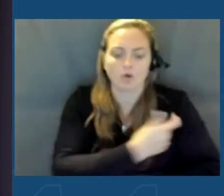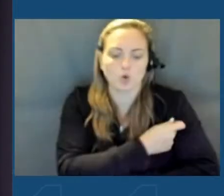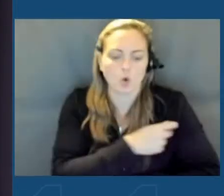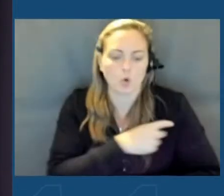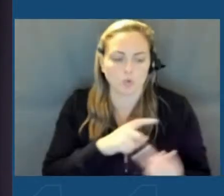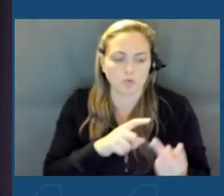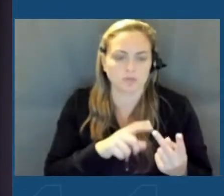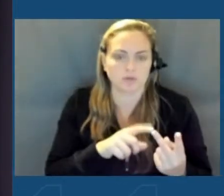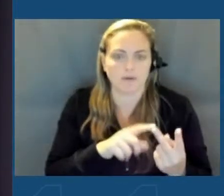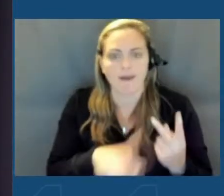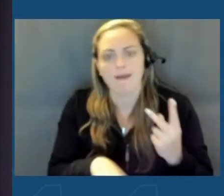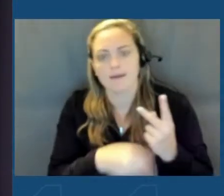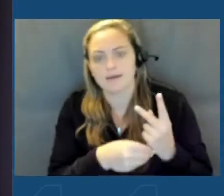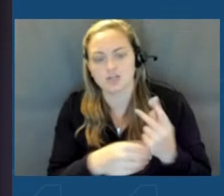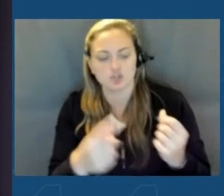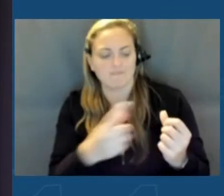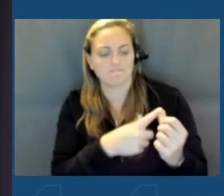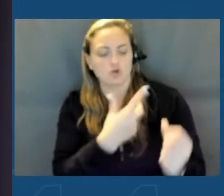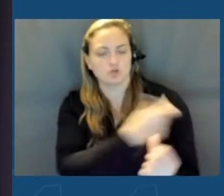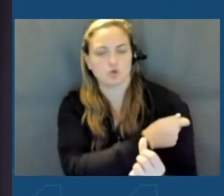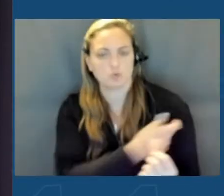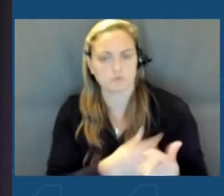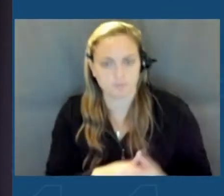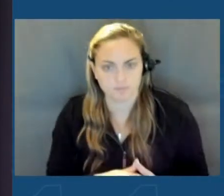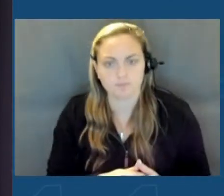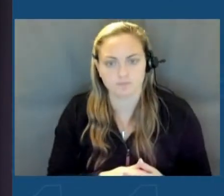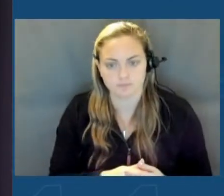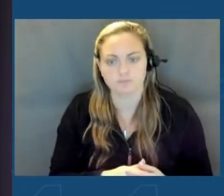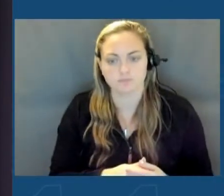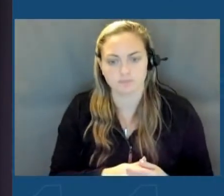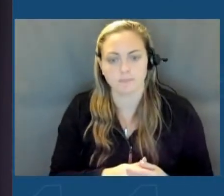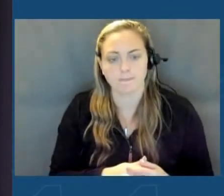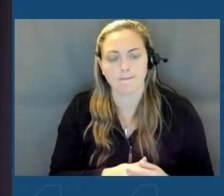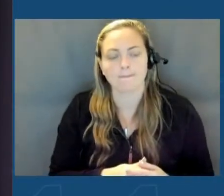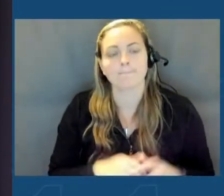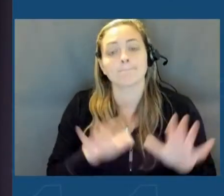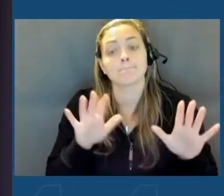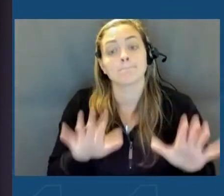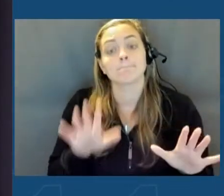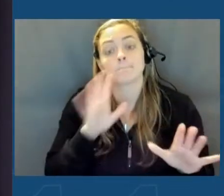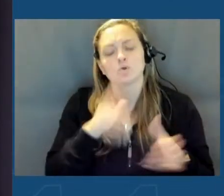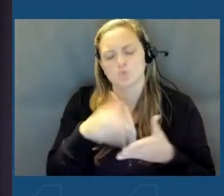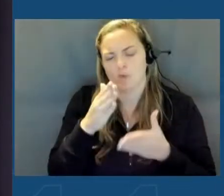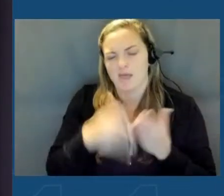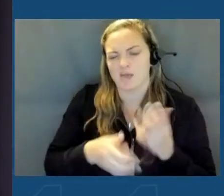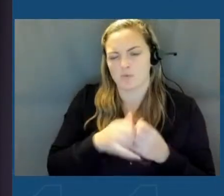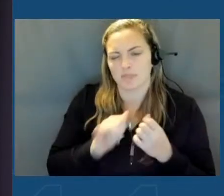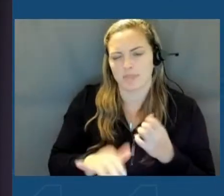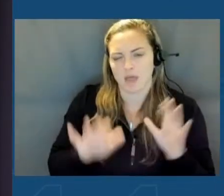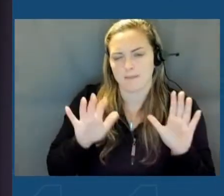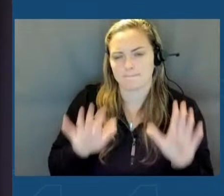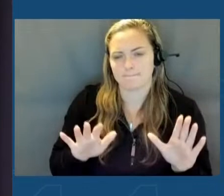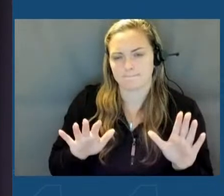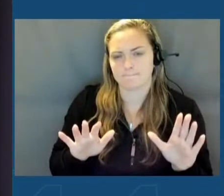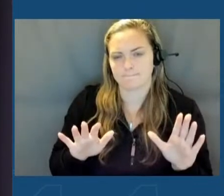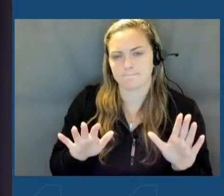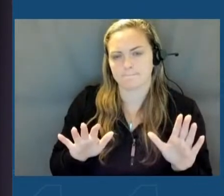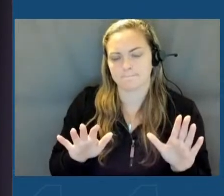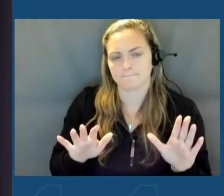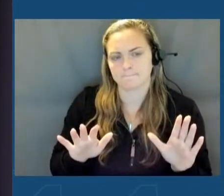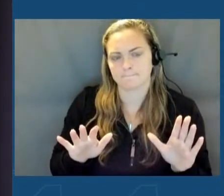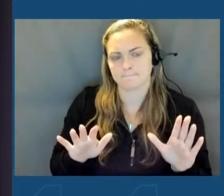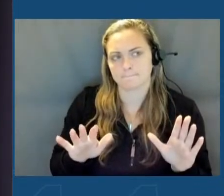and additional first doses. So let me just end there with